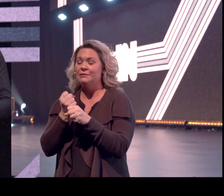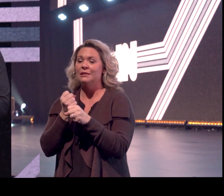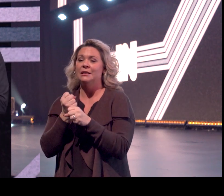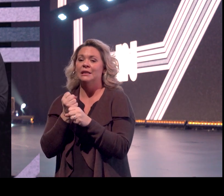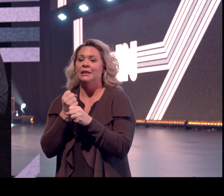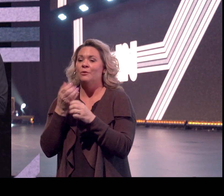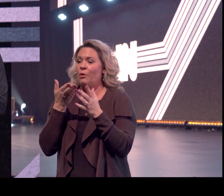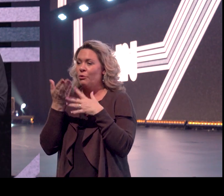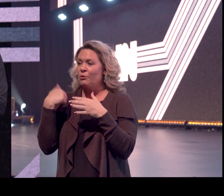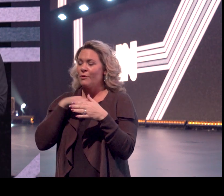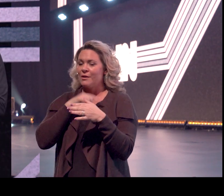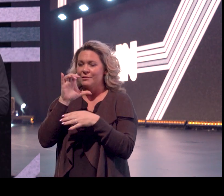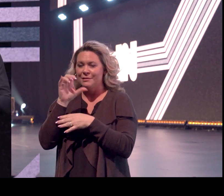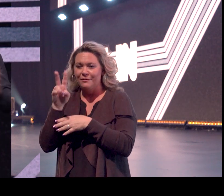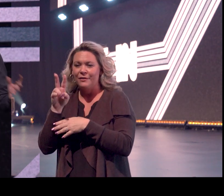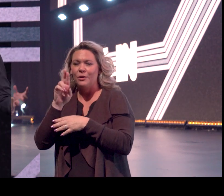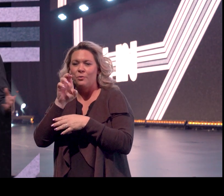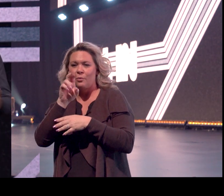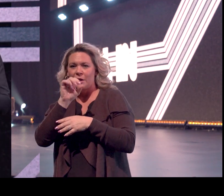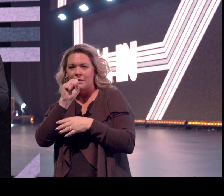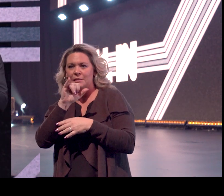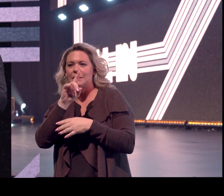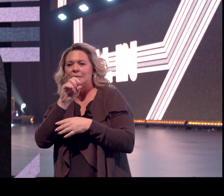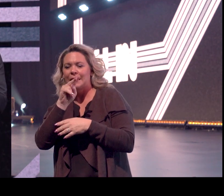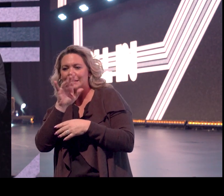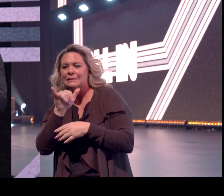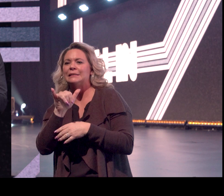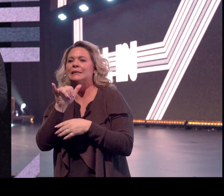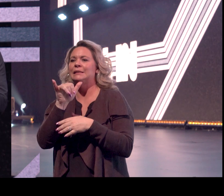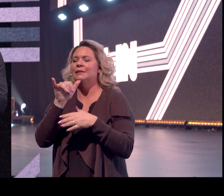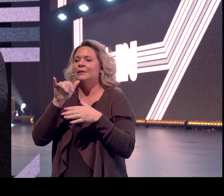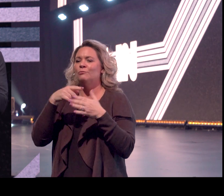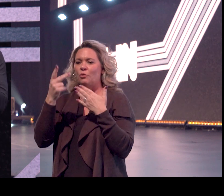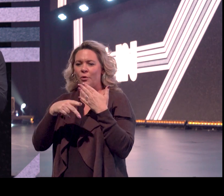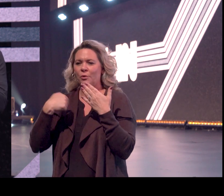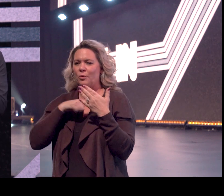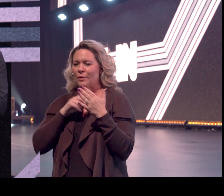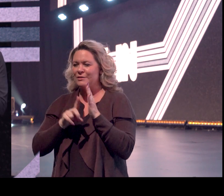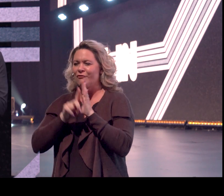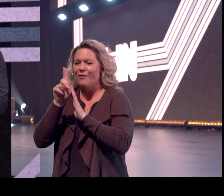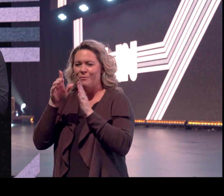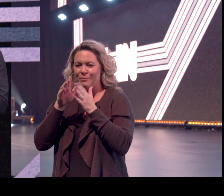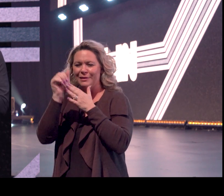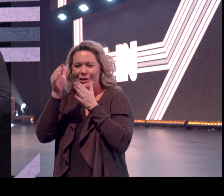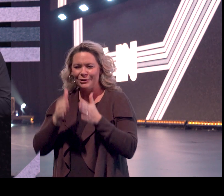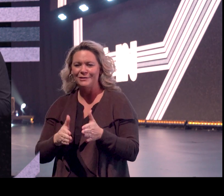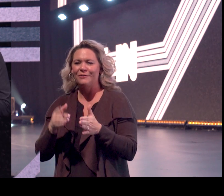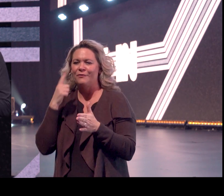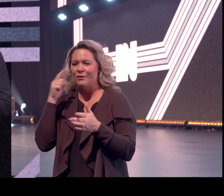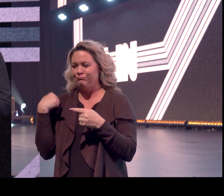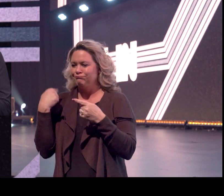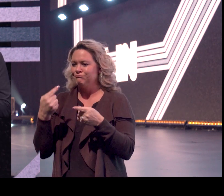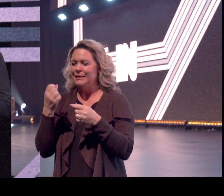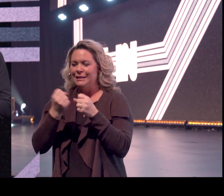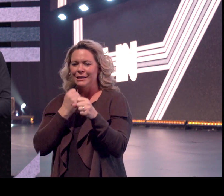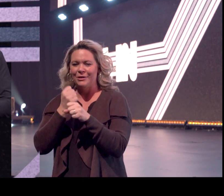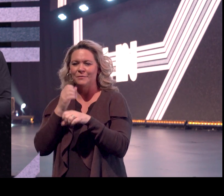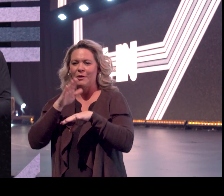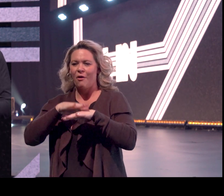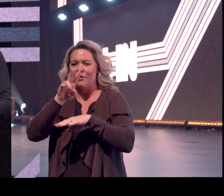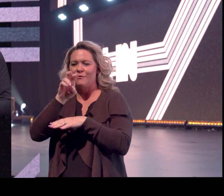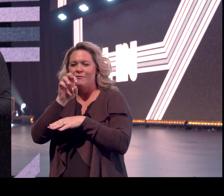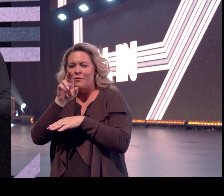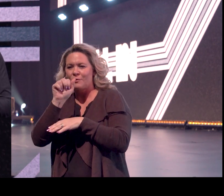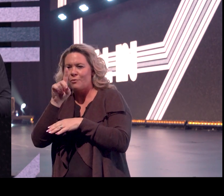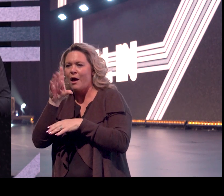10 years now. He's went through our CCV residency program where we develop leaders. And he's been for the past year on